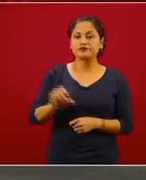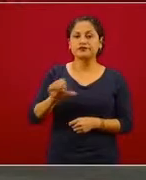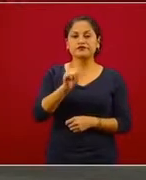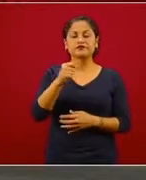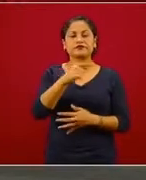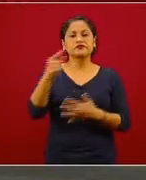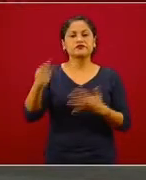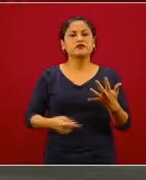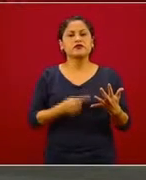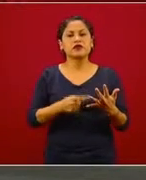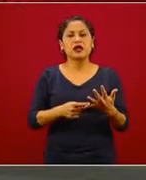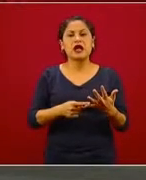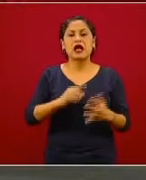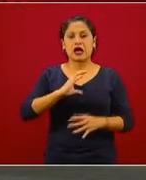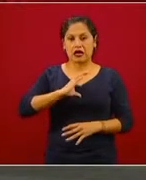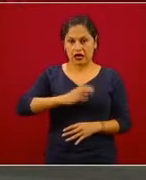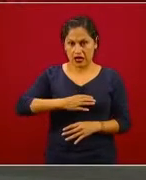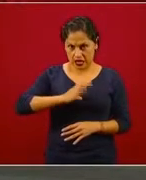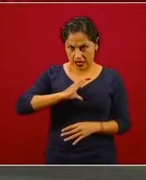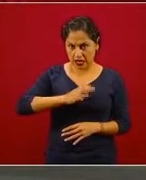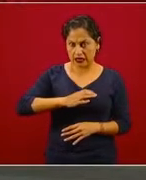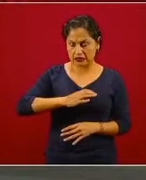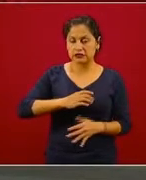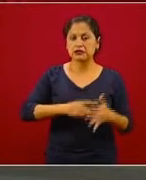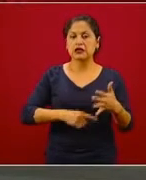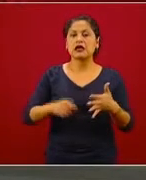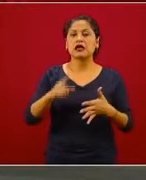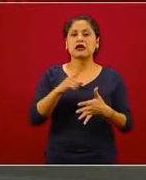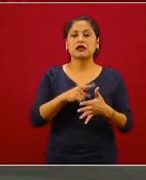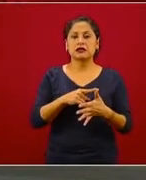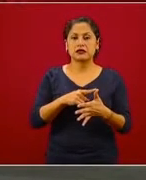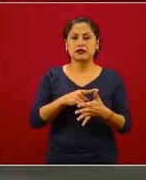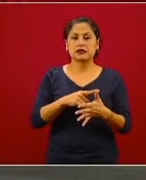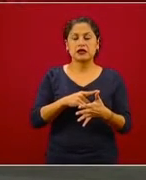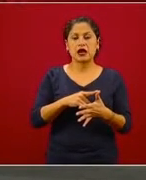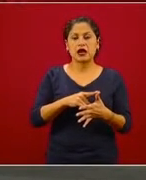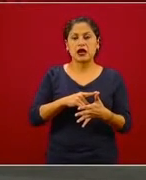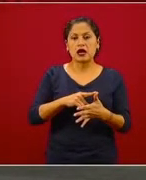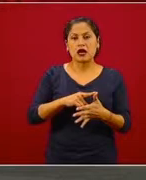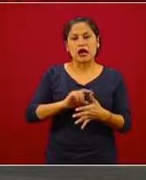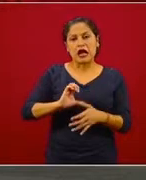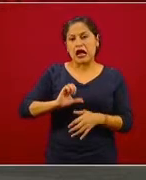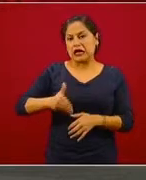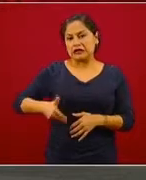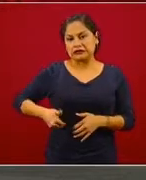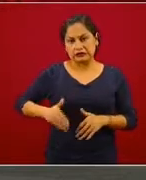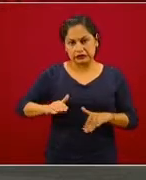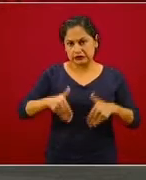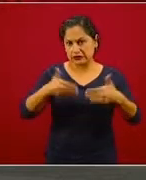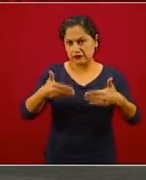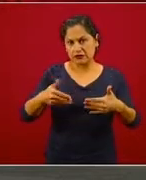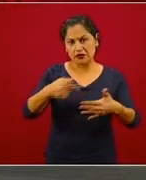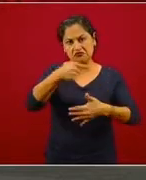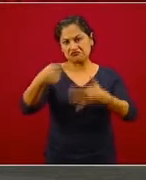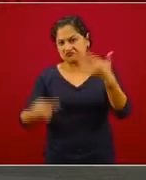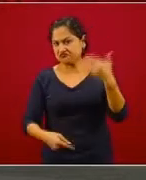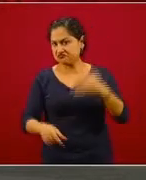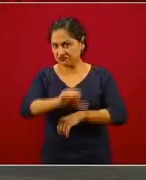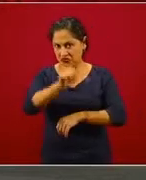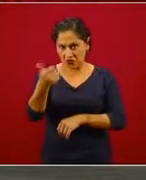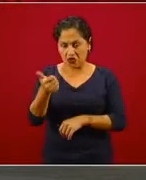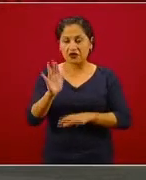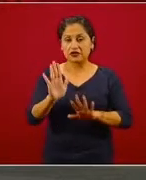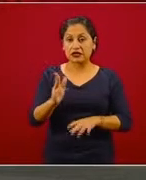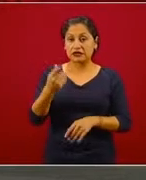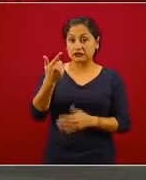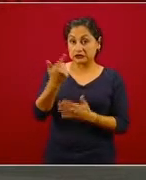disease. And I'm kind of getting confused here. So the third one is cancer or malignant neoplasia.